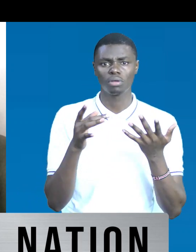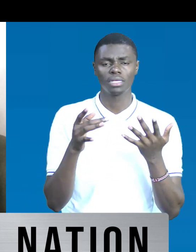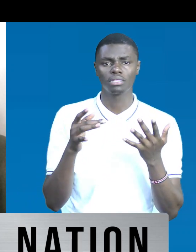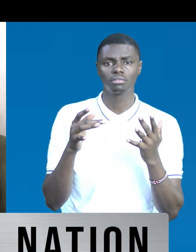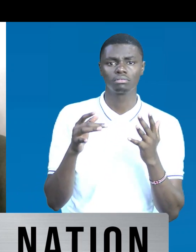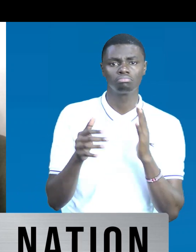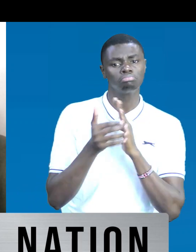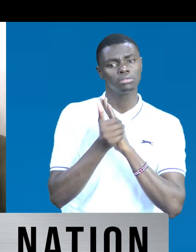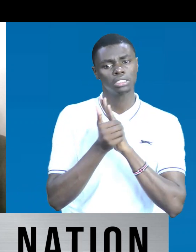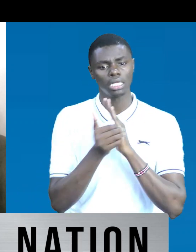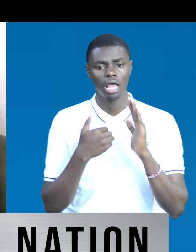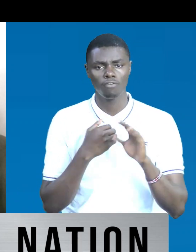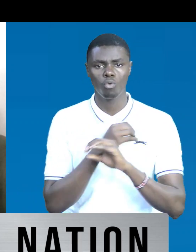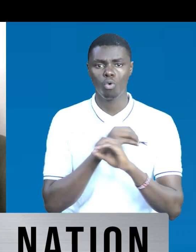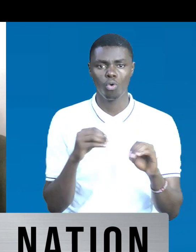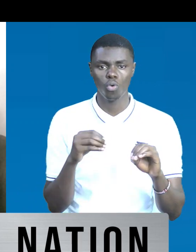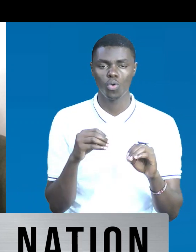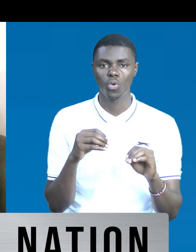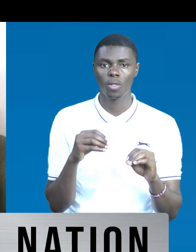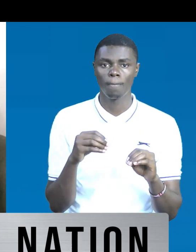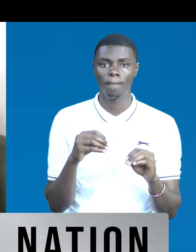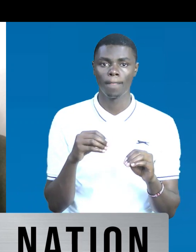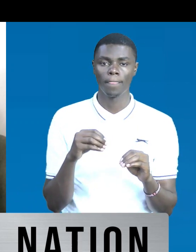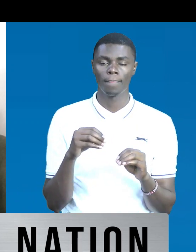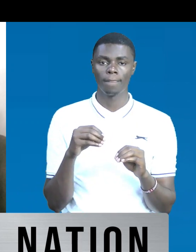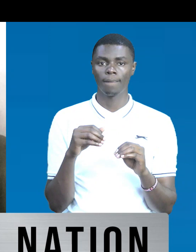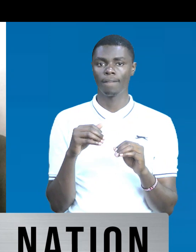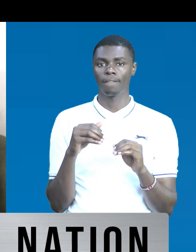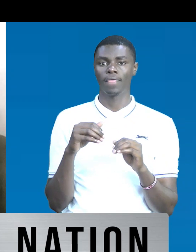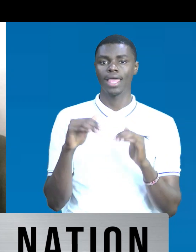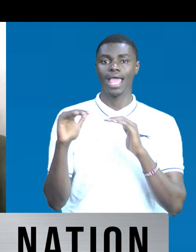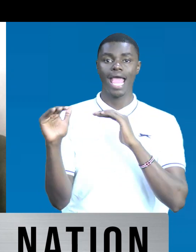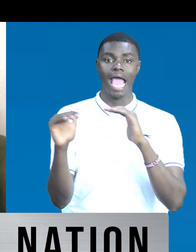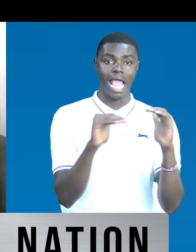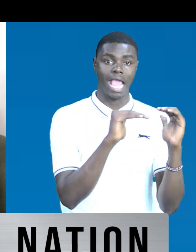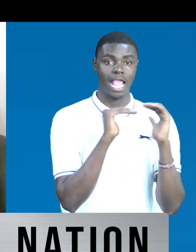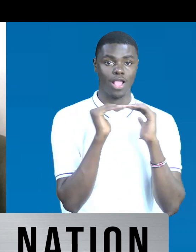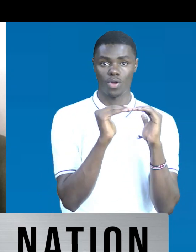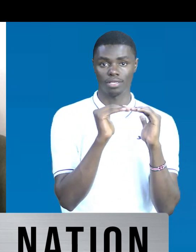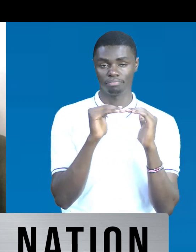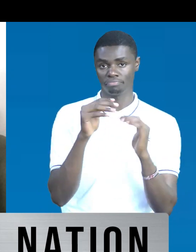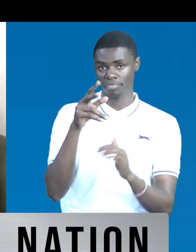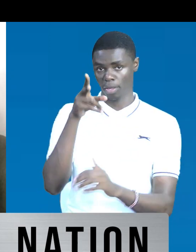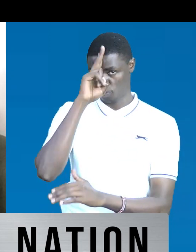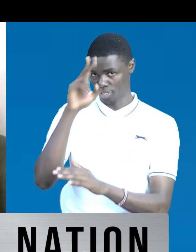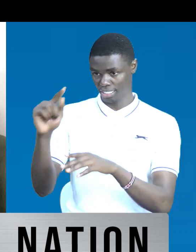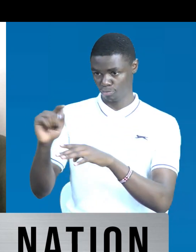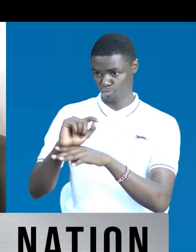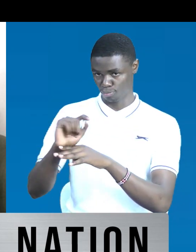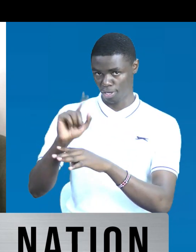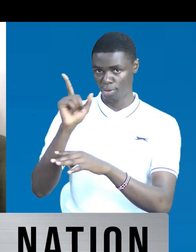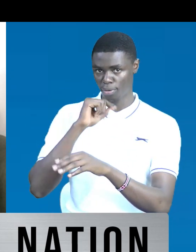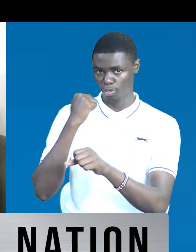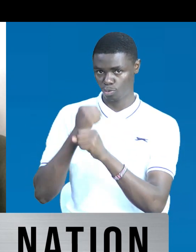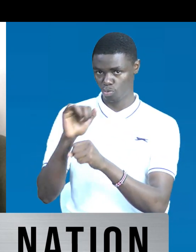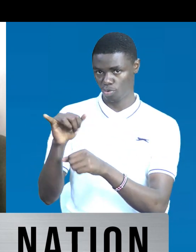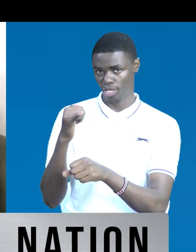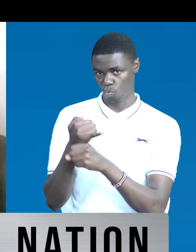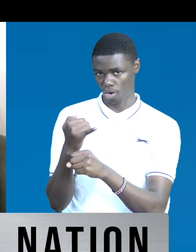or that is what you work on. So equally, in as much as the officers are trained to do this